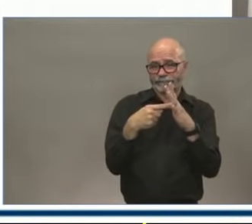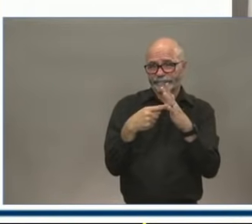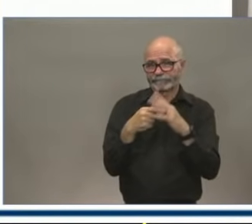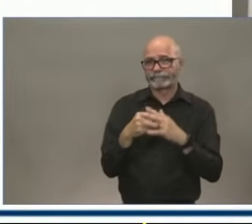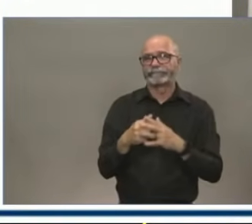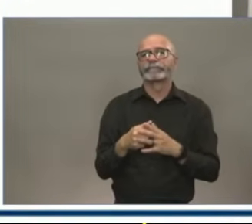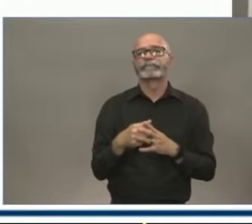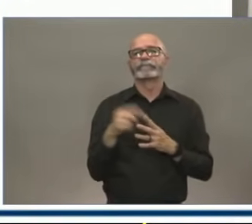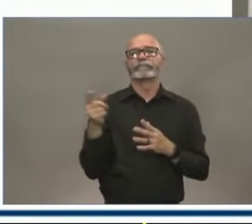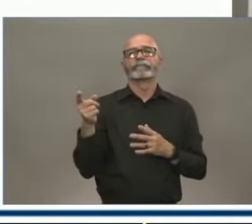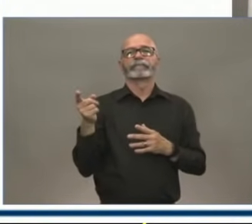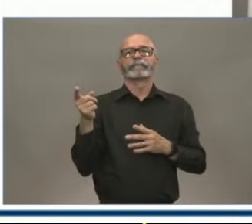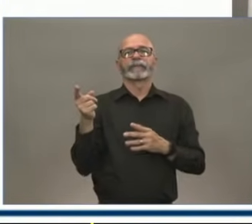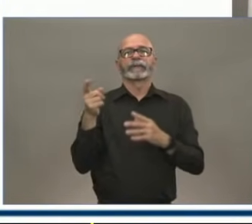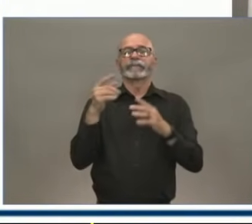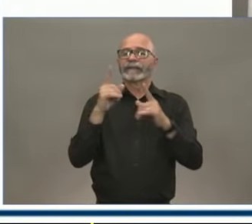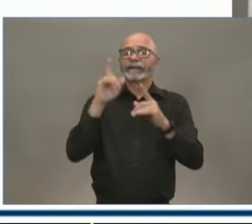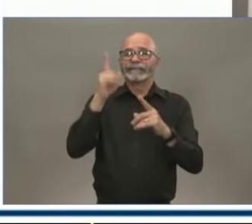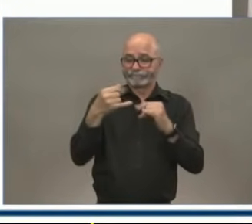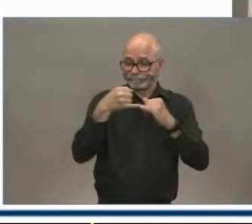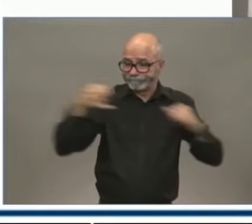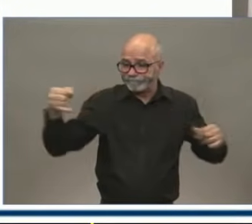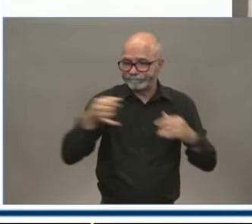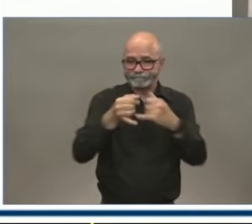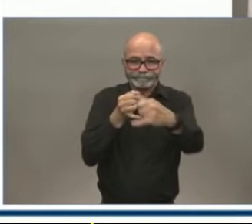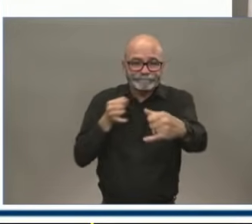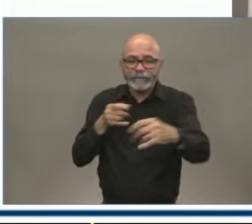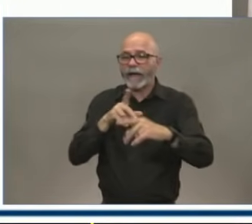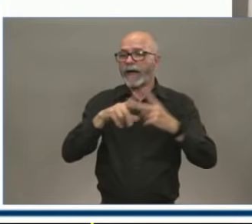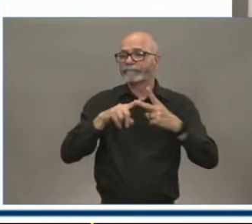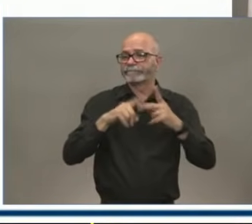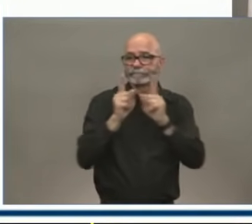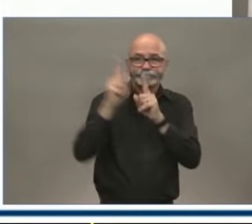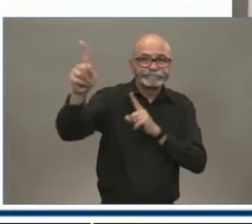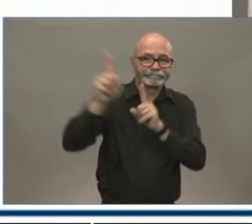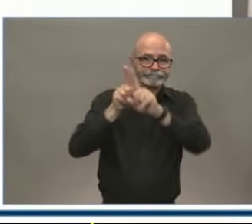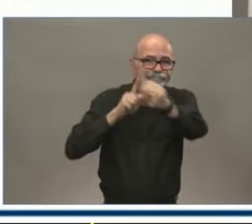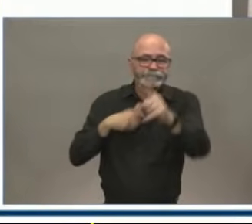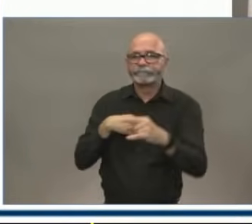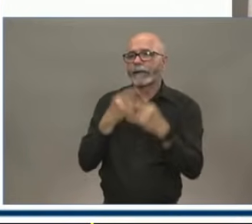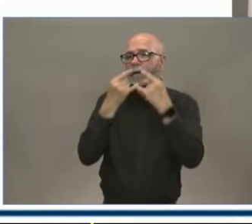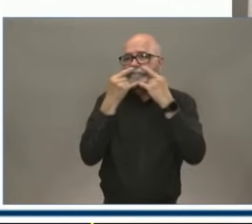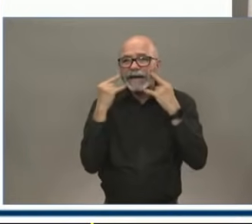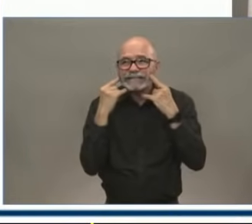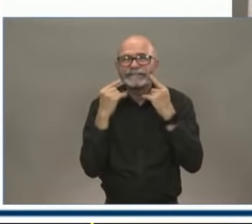distancing. So they're wondering about the closing of their business might